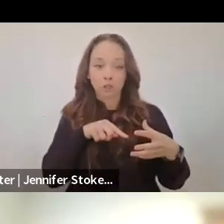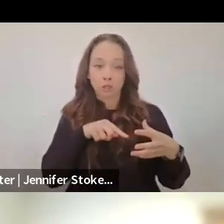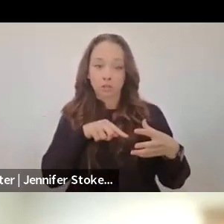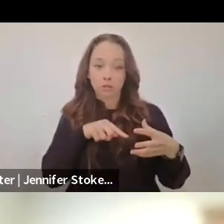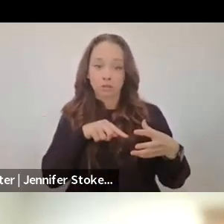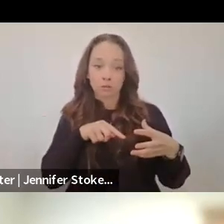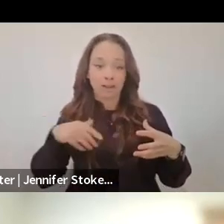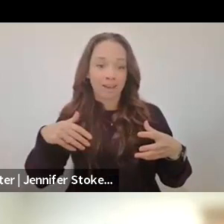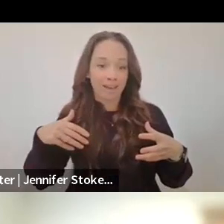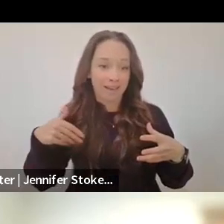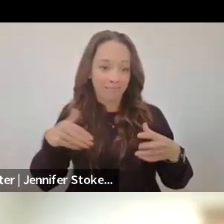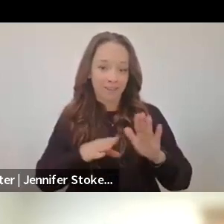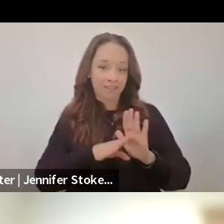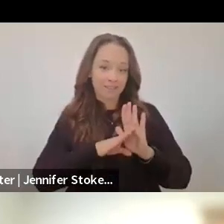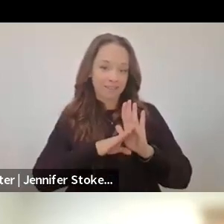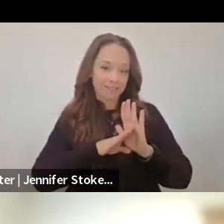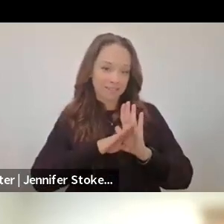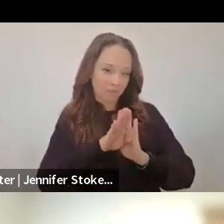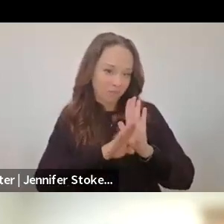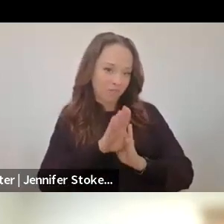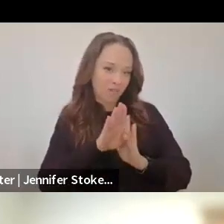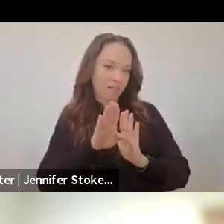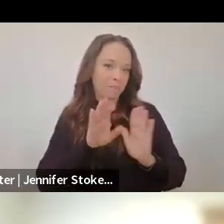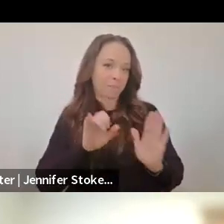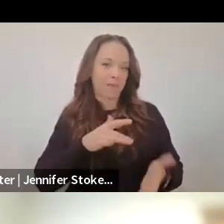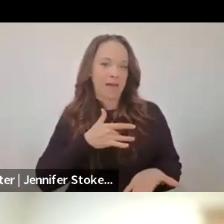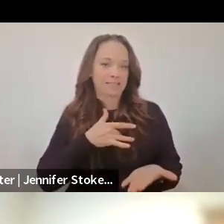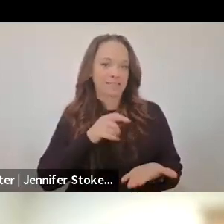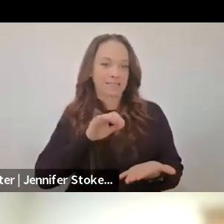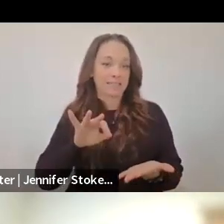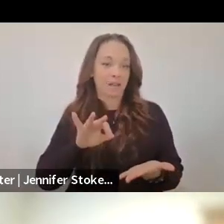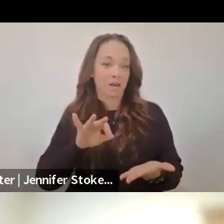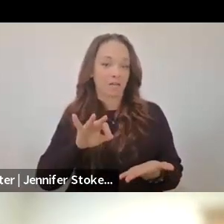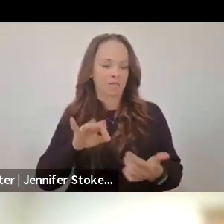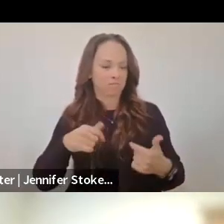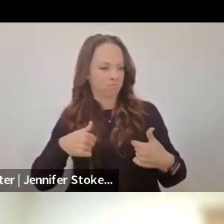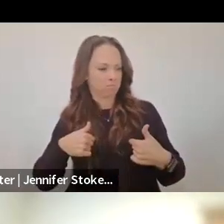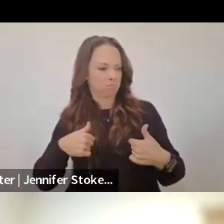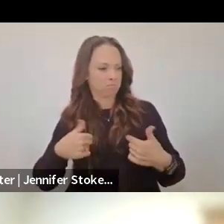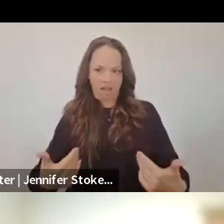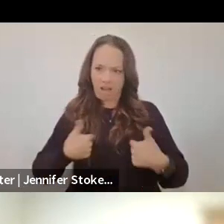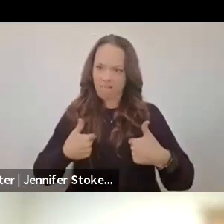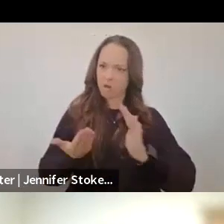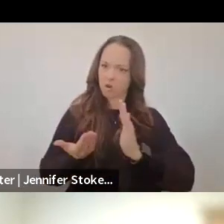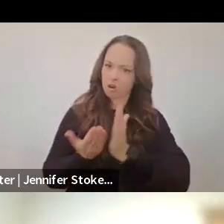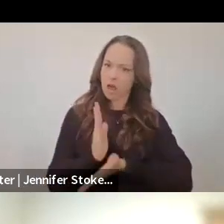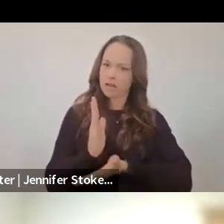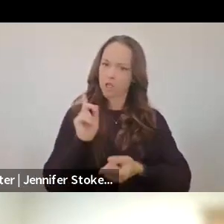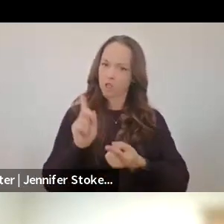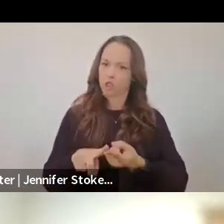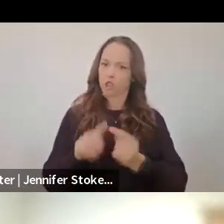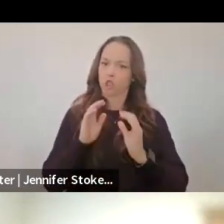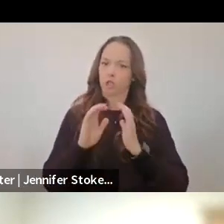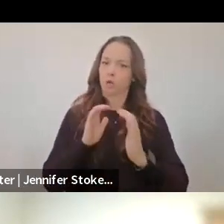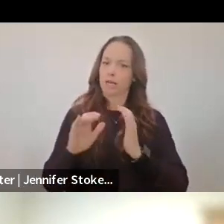yet developed that sense of I have a right to have the ability to communicate.